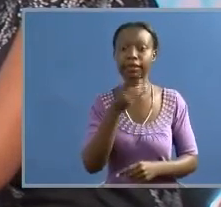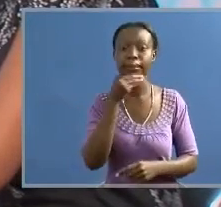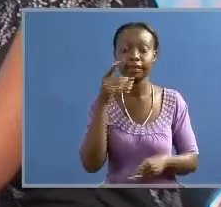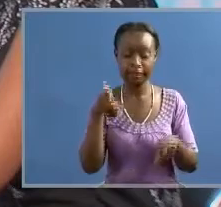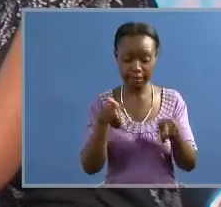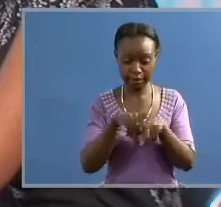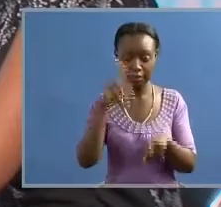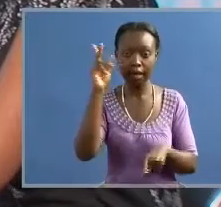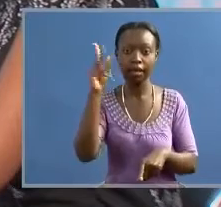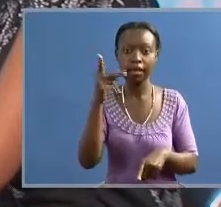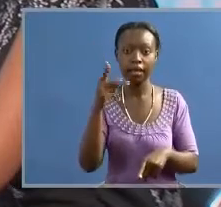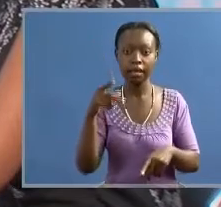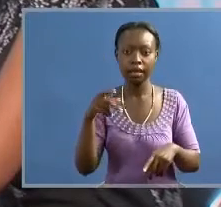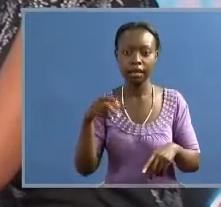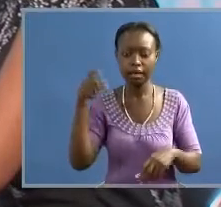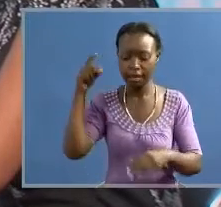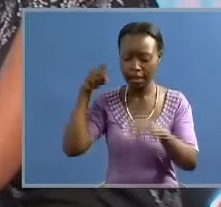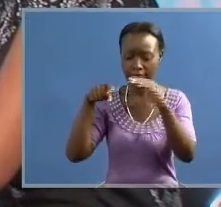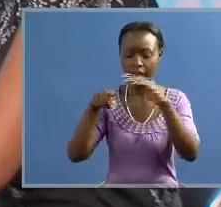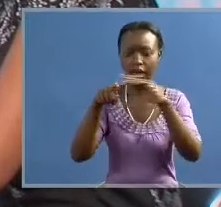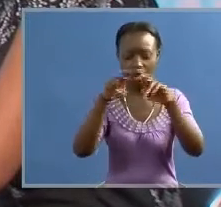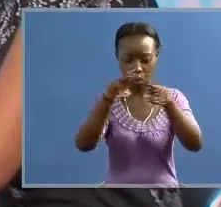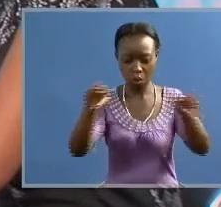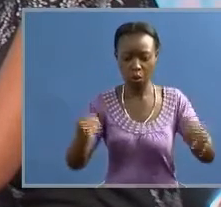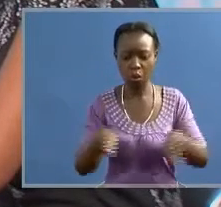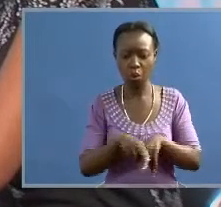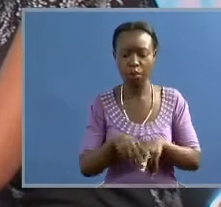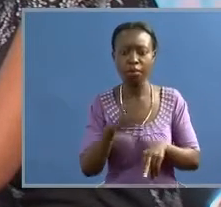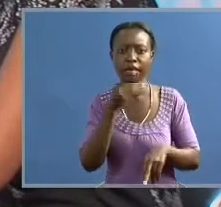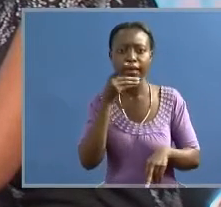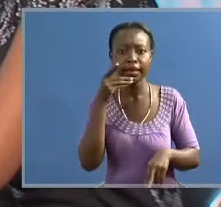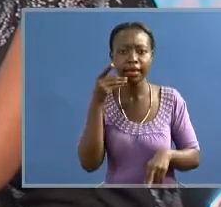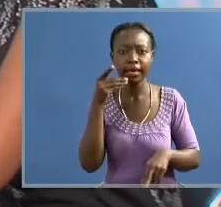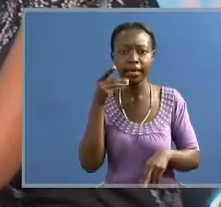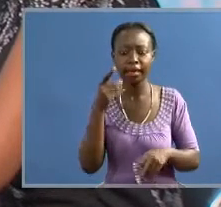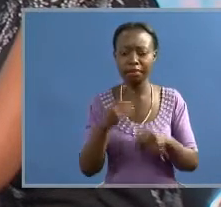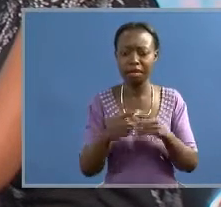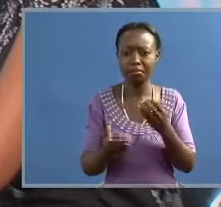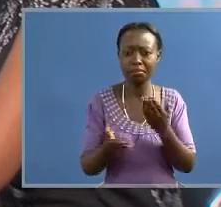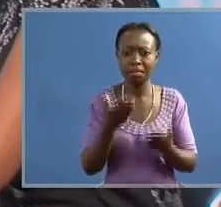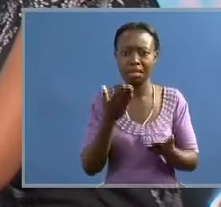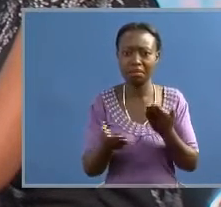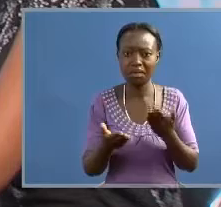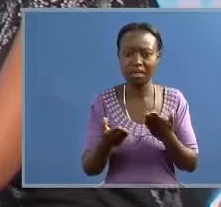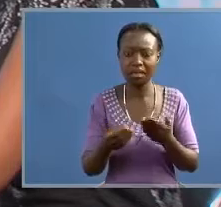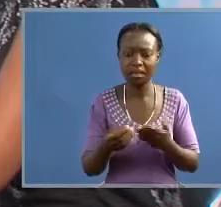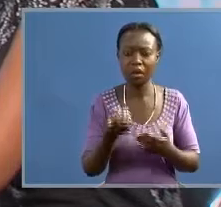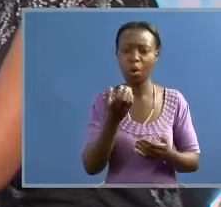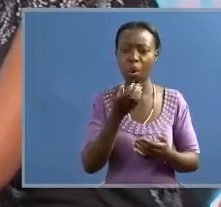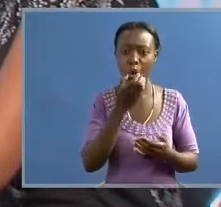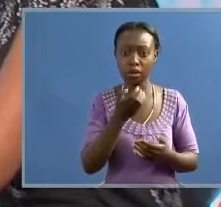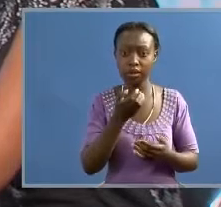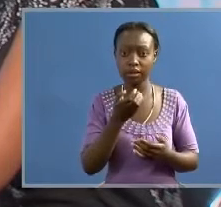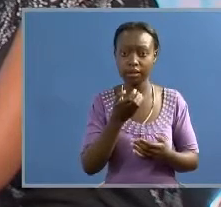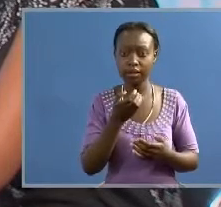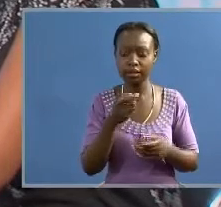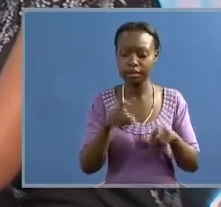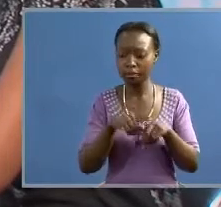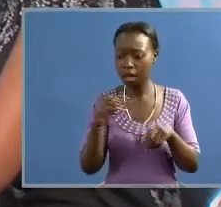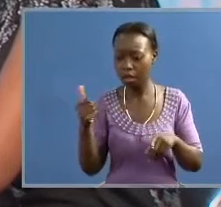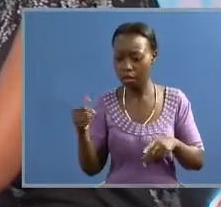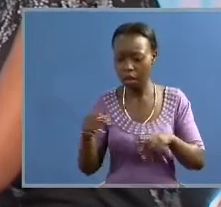you would go to a room that is dry, and maybe the temperatures are very hot, and you would go to another room that is